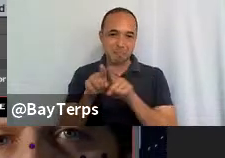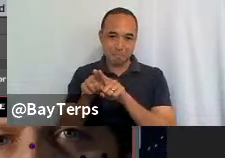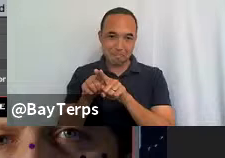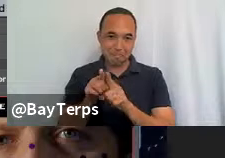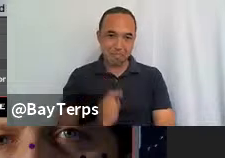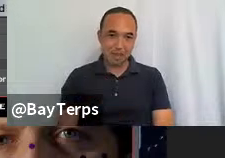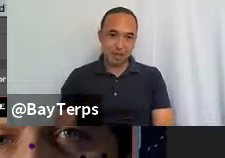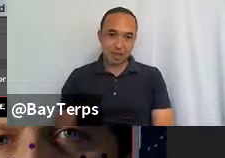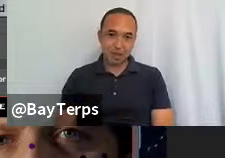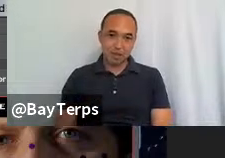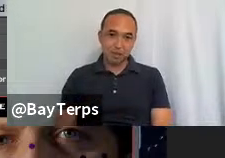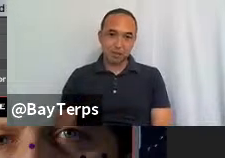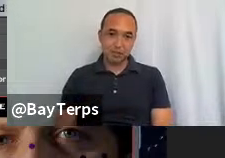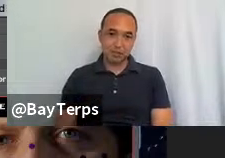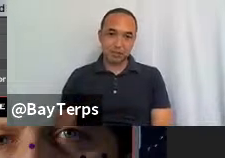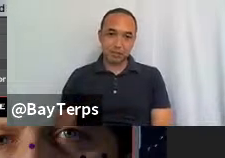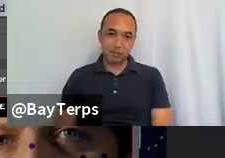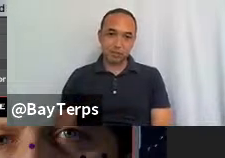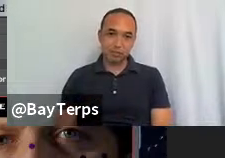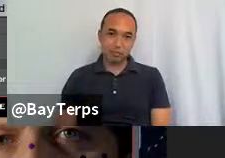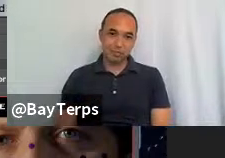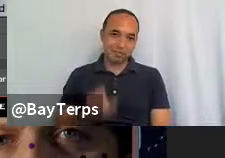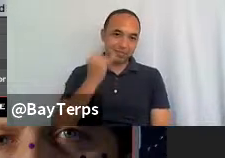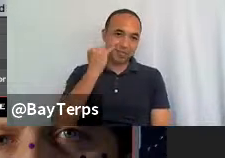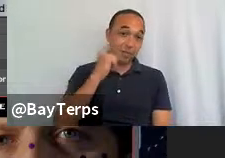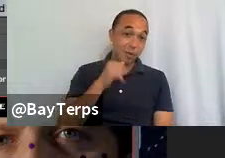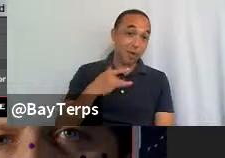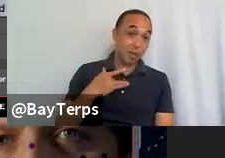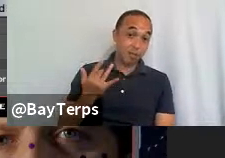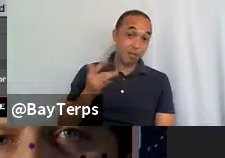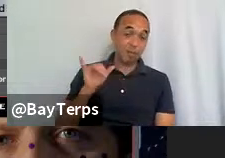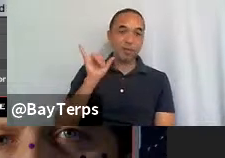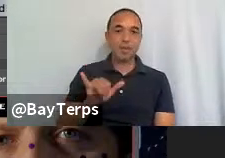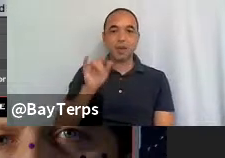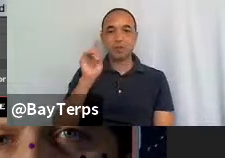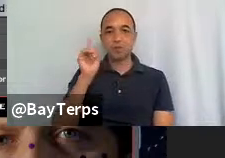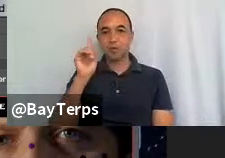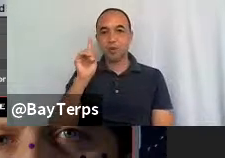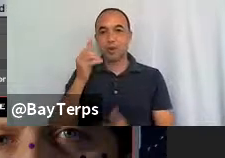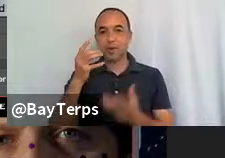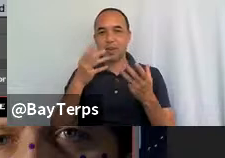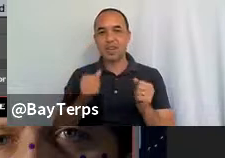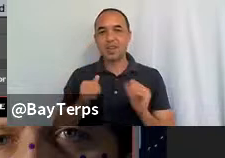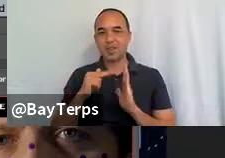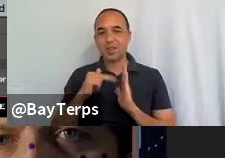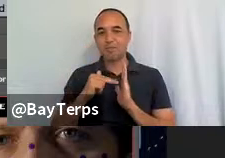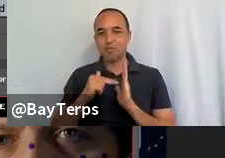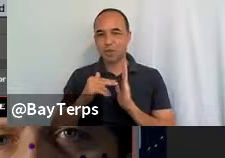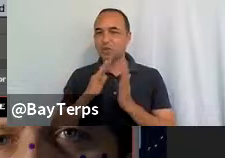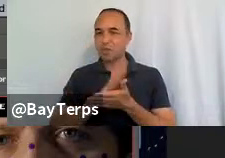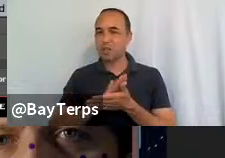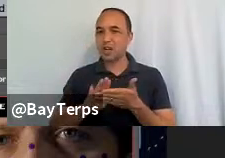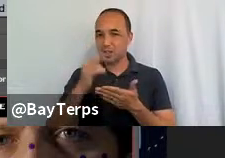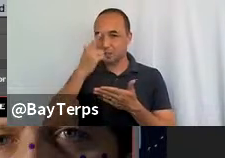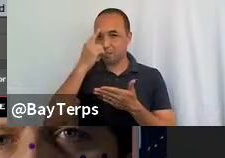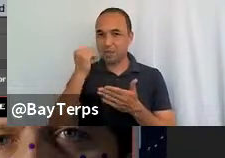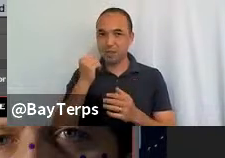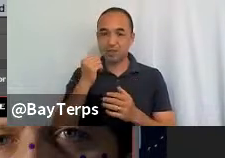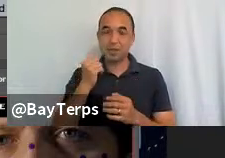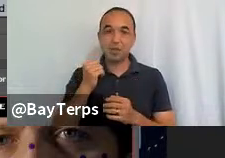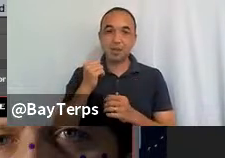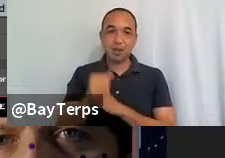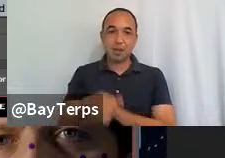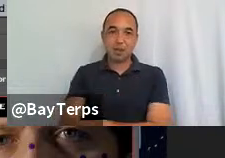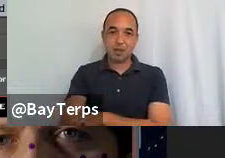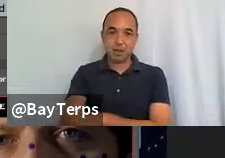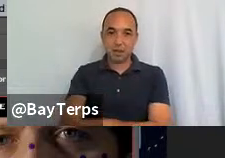And then if you're not totally happy with how that turned out, this is where the healing brush can come in handy, because the healing brush is going to take